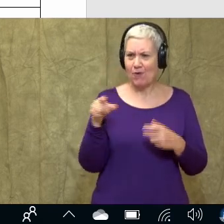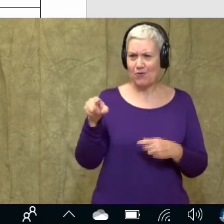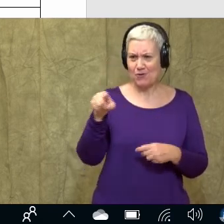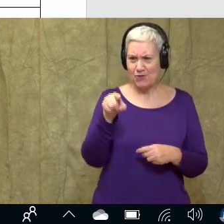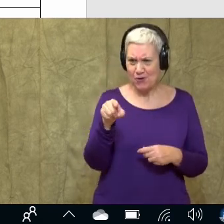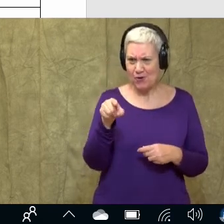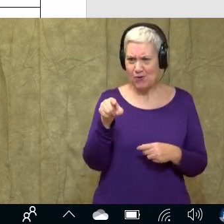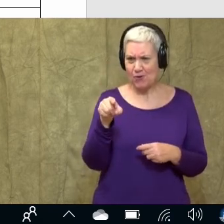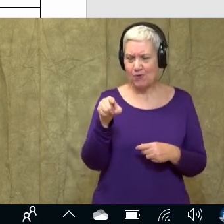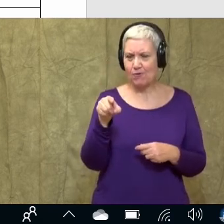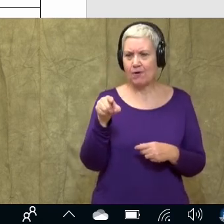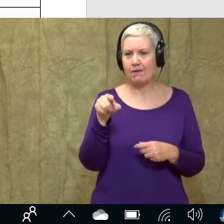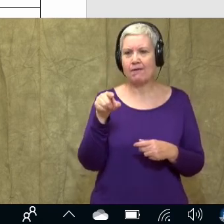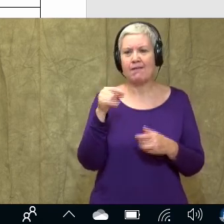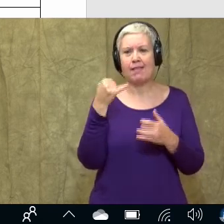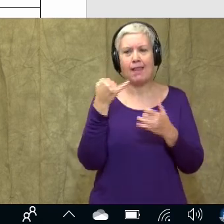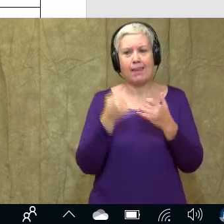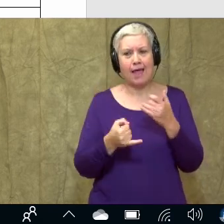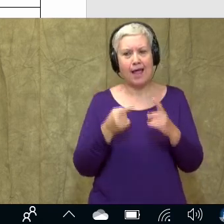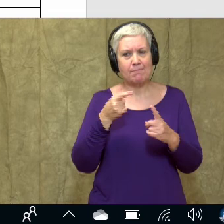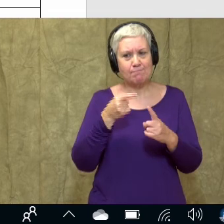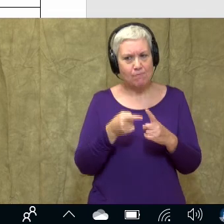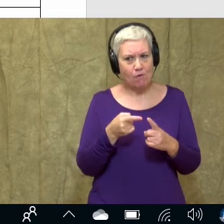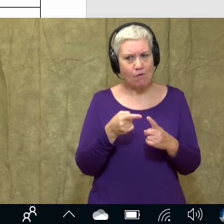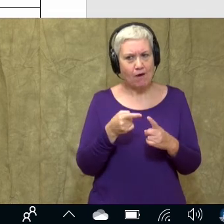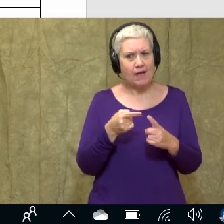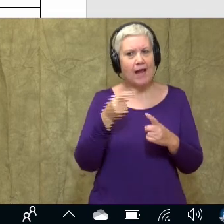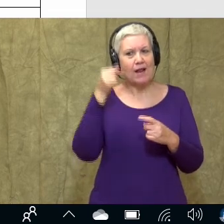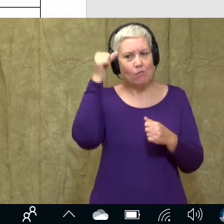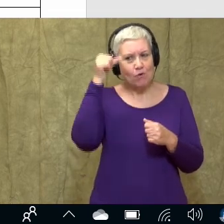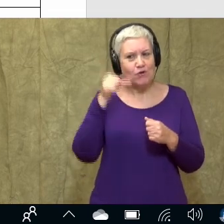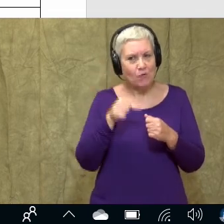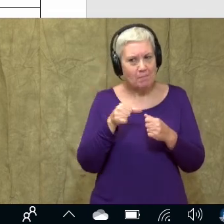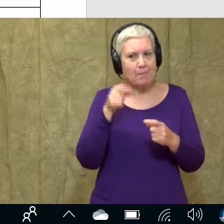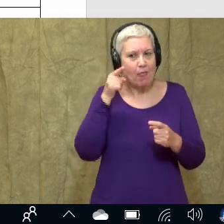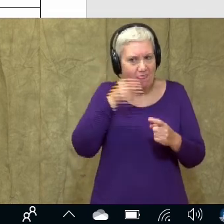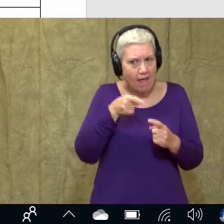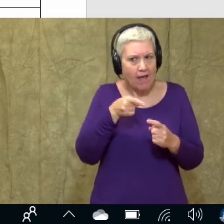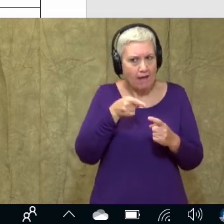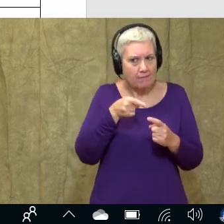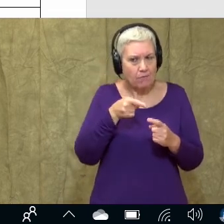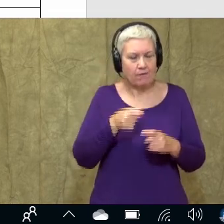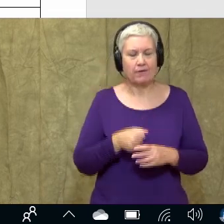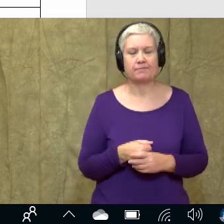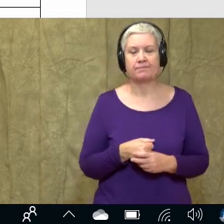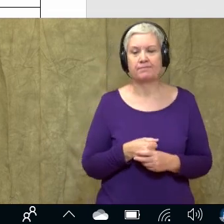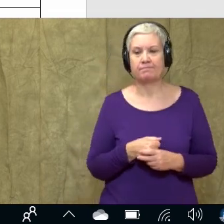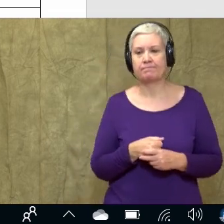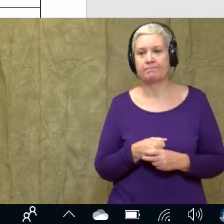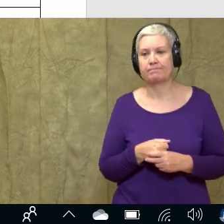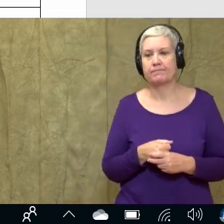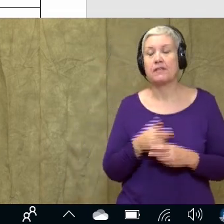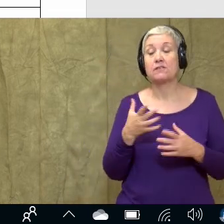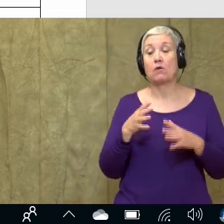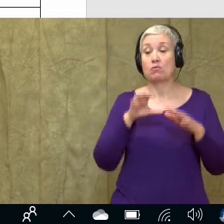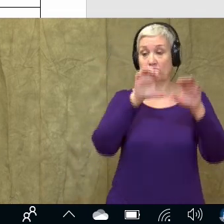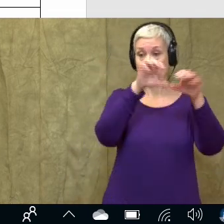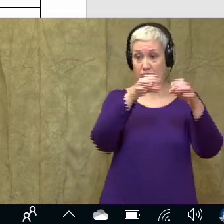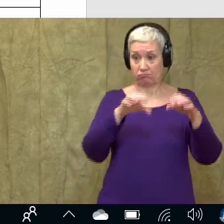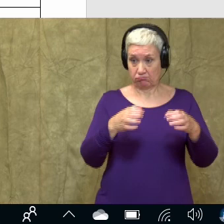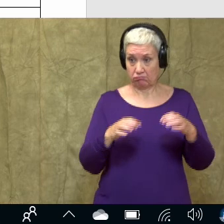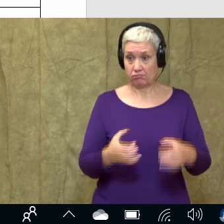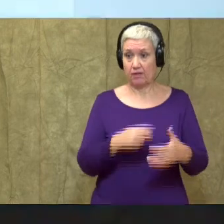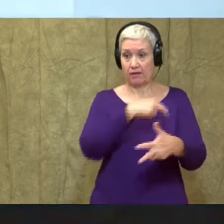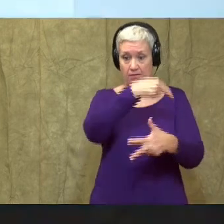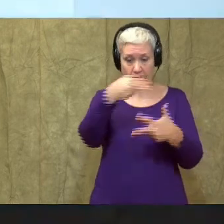is the lasting point that I want you to leave with. Okay, so once you can break these down